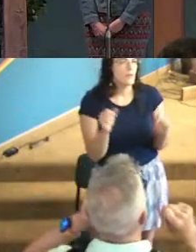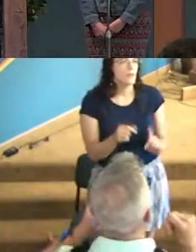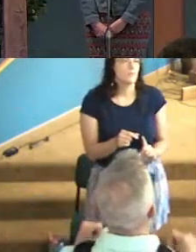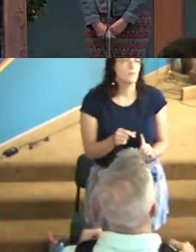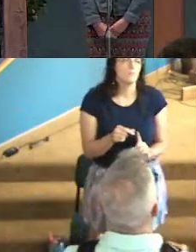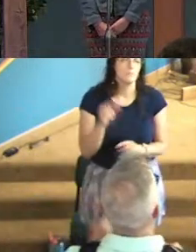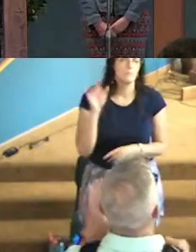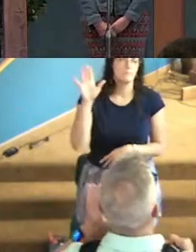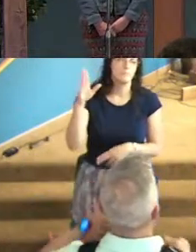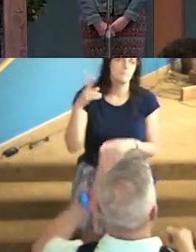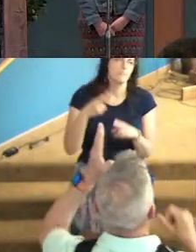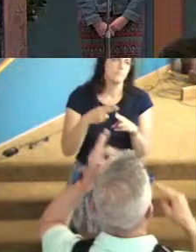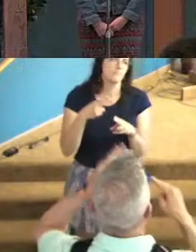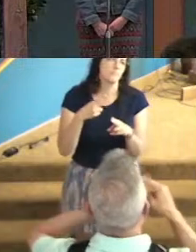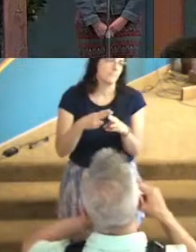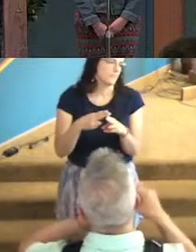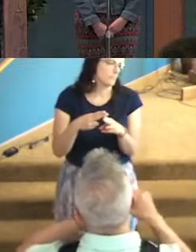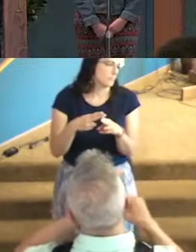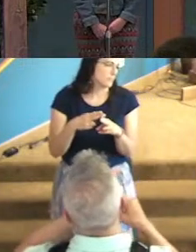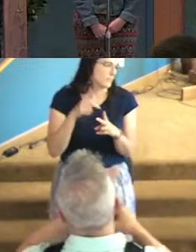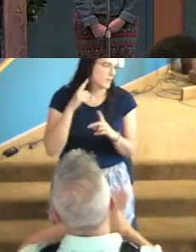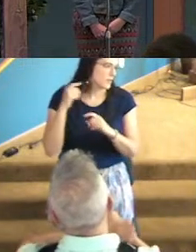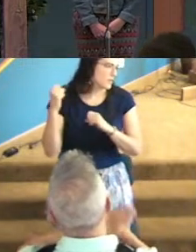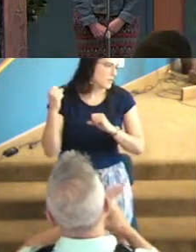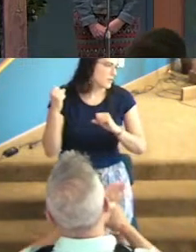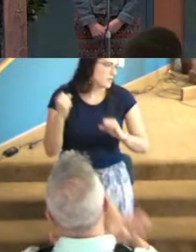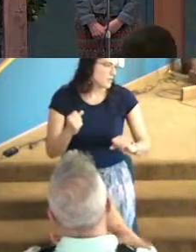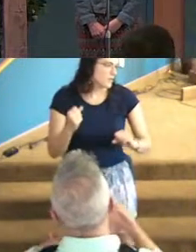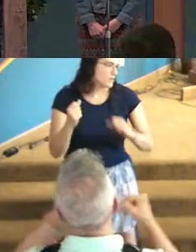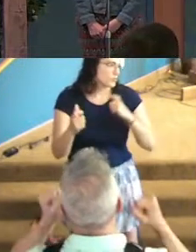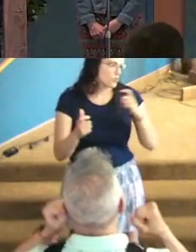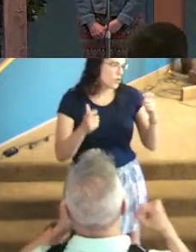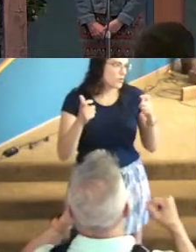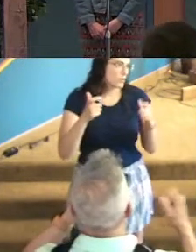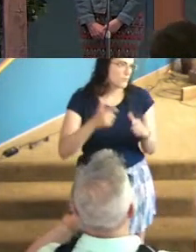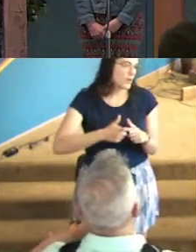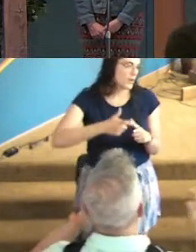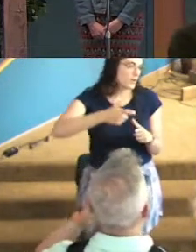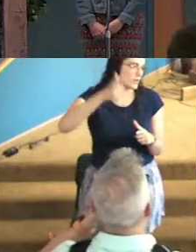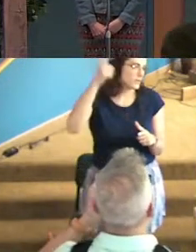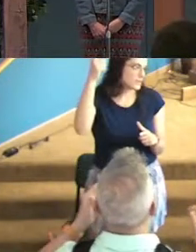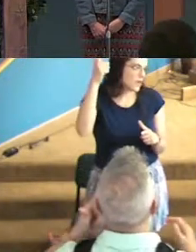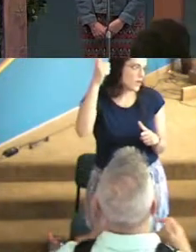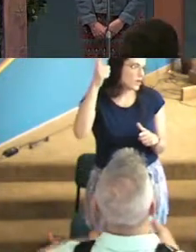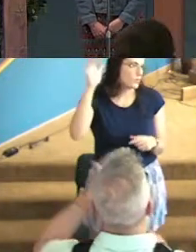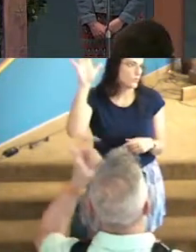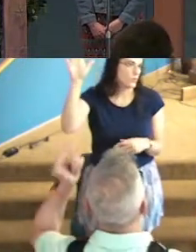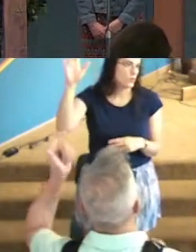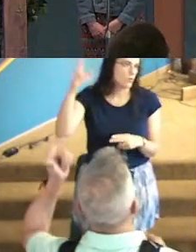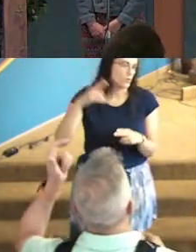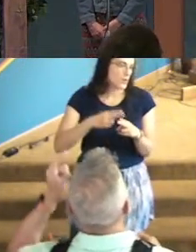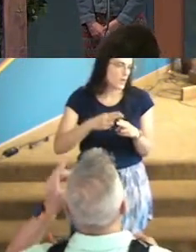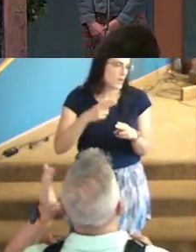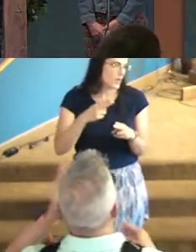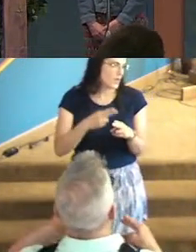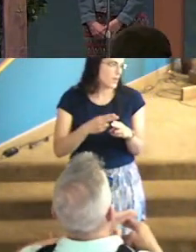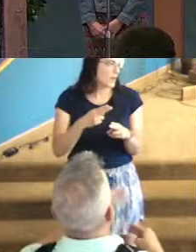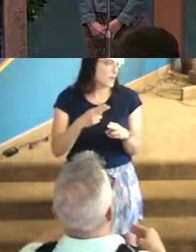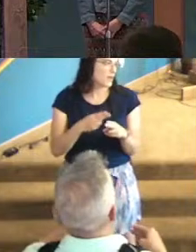save. It's your name is a strong and mighty tower.